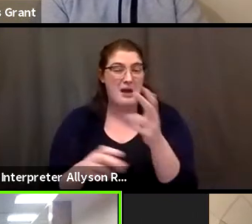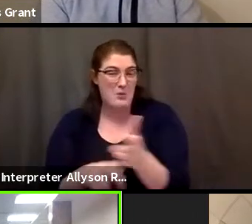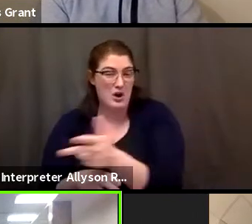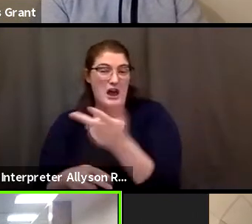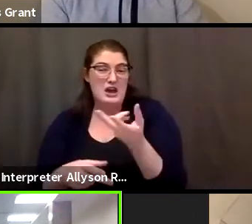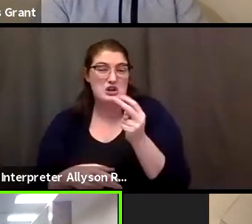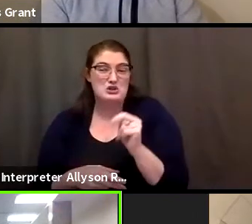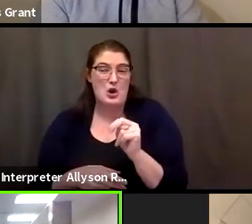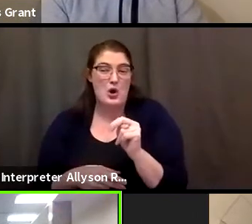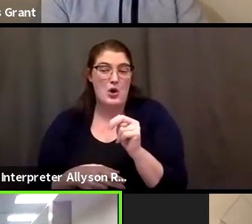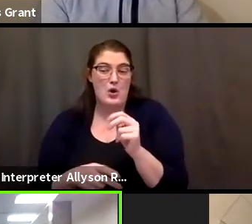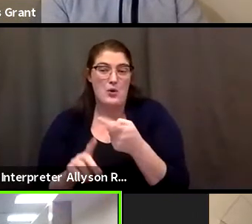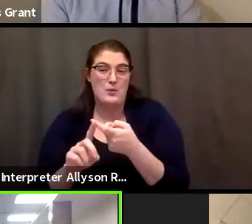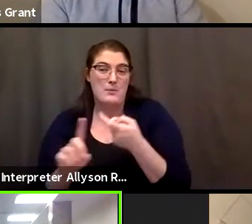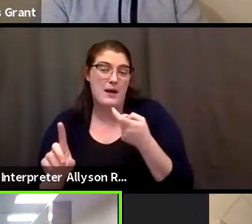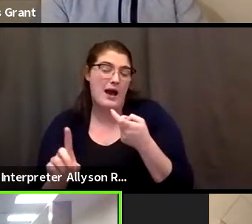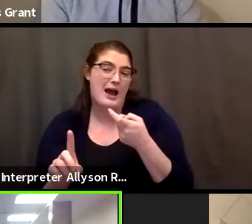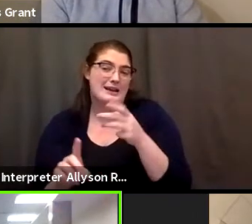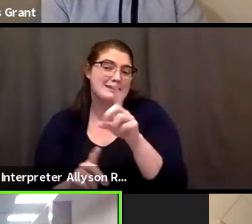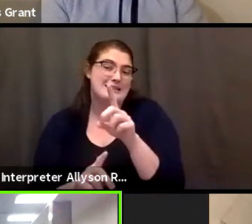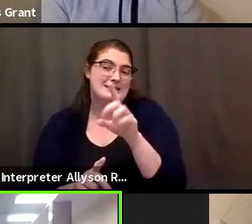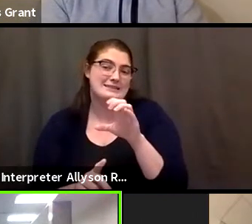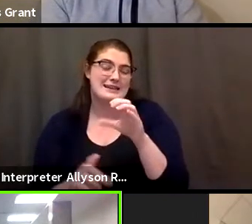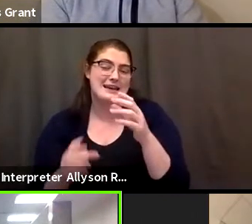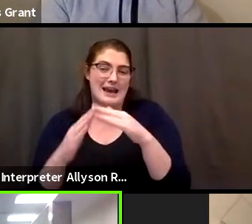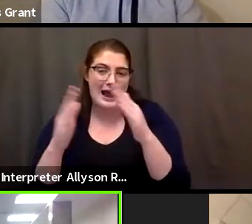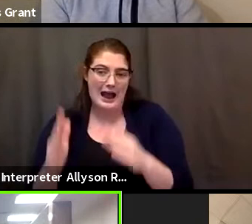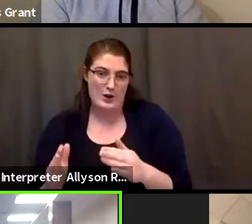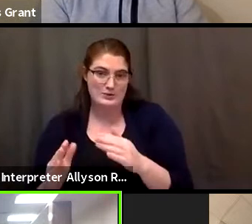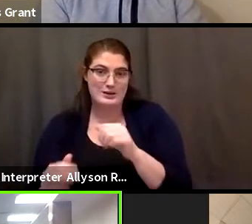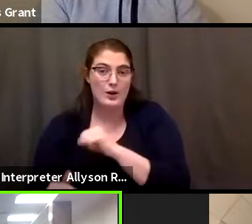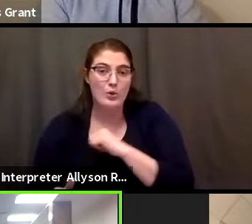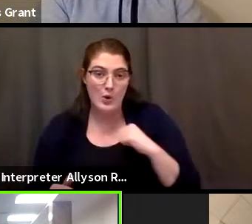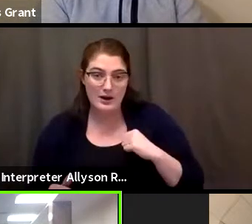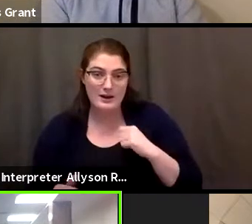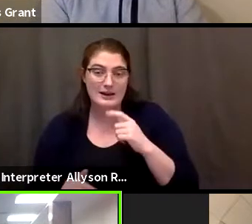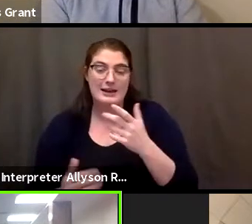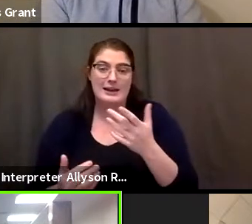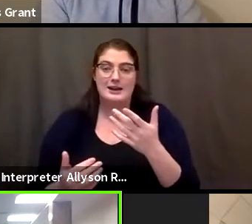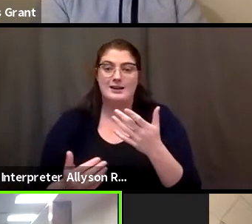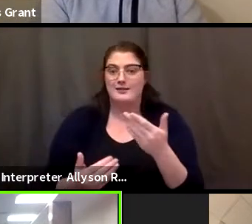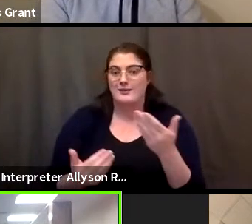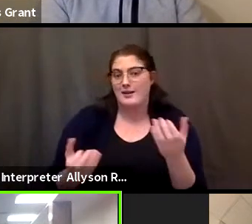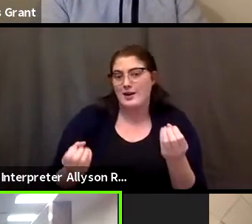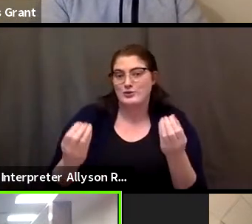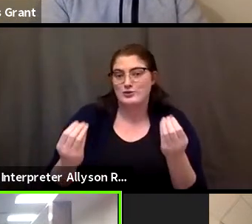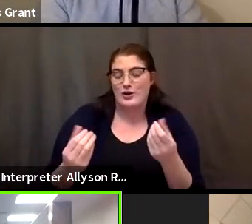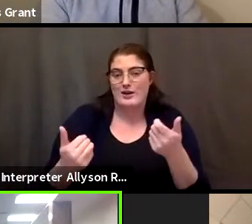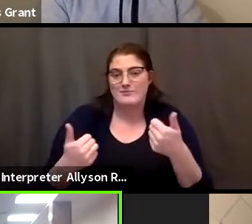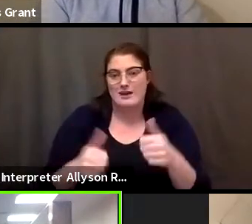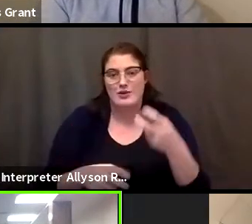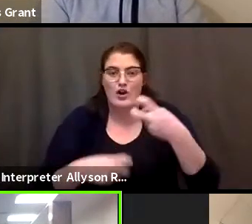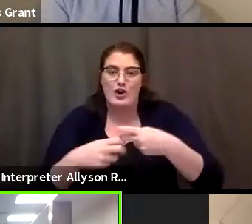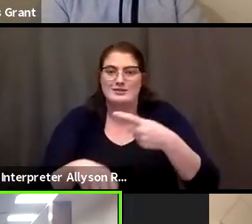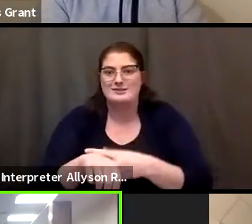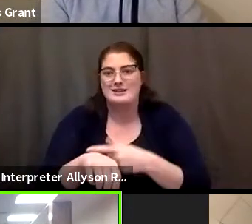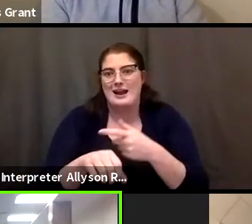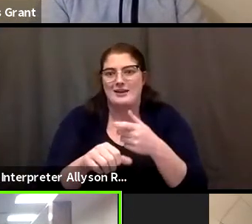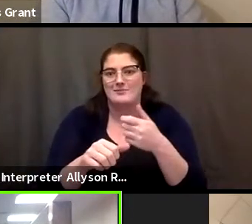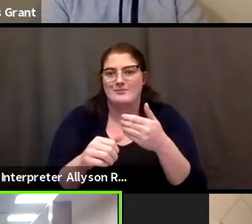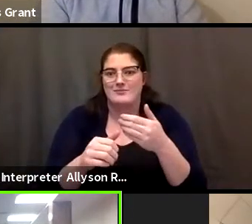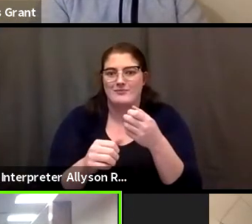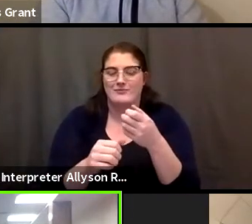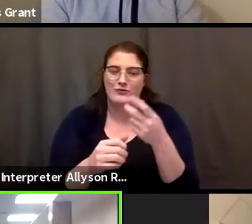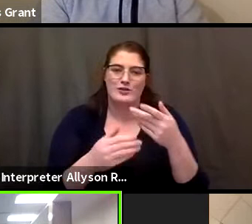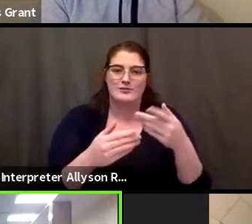having a hard time just getting them to come out and take care of the property, whether it just be mowing it. So that's a whole nother concern, but if